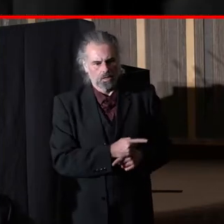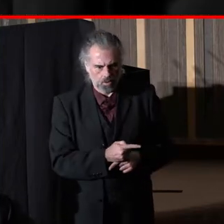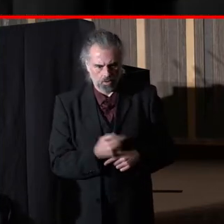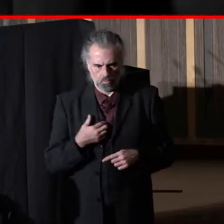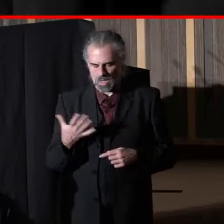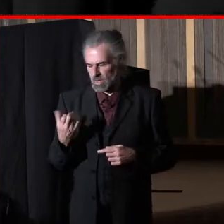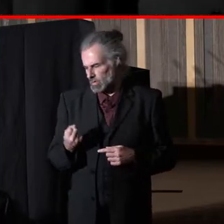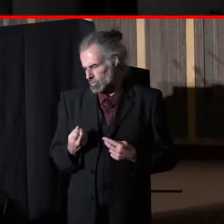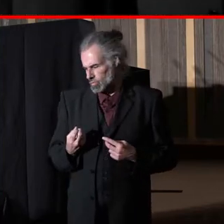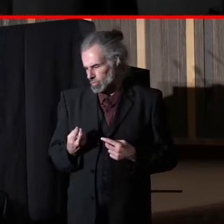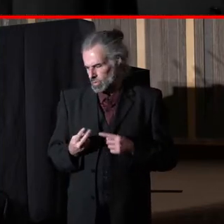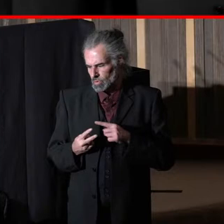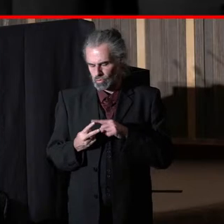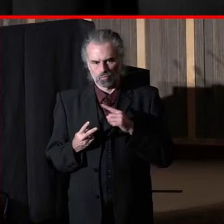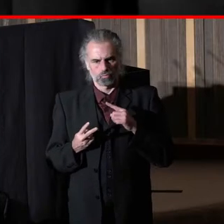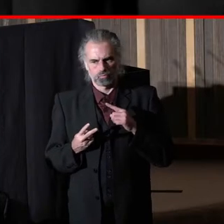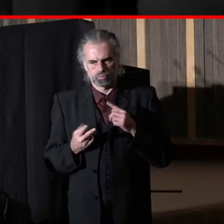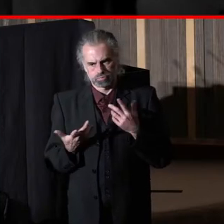have